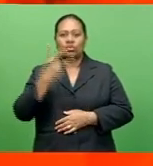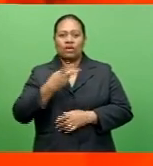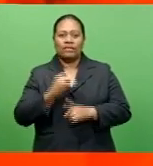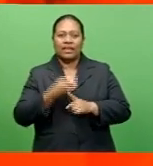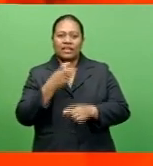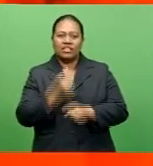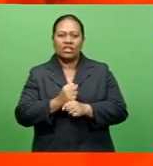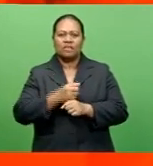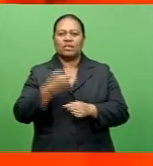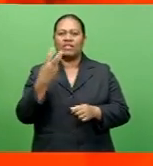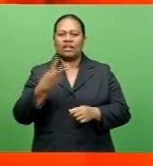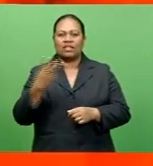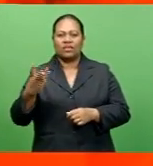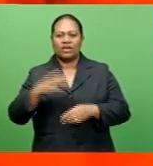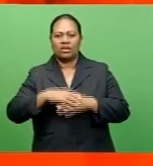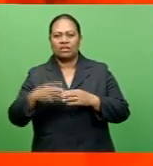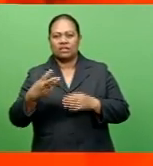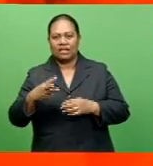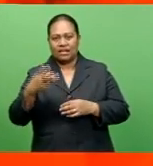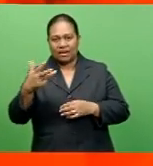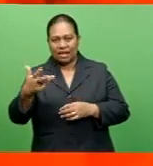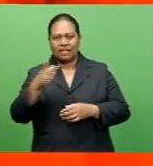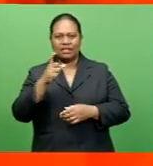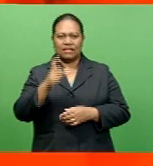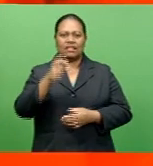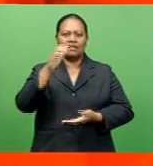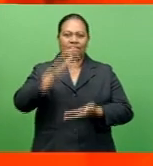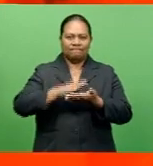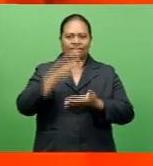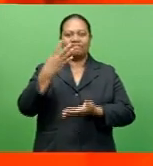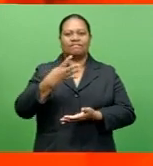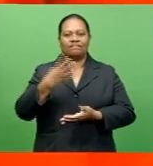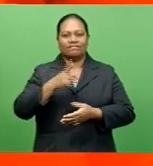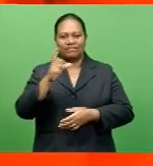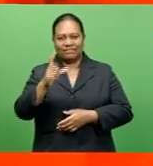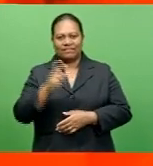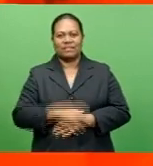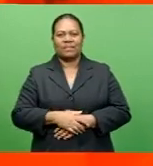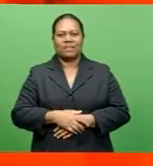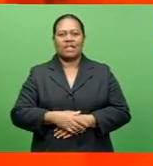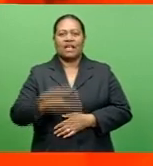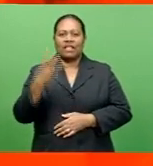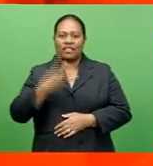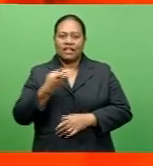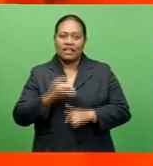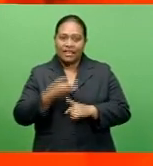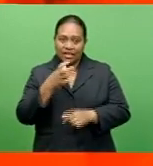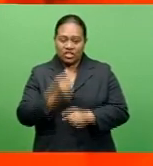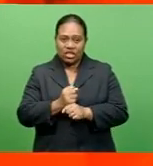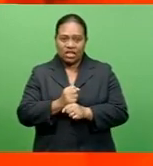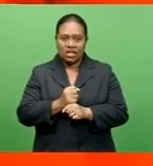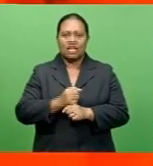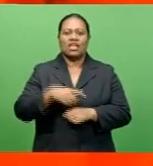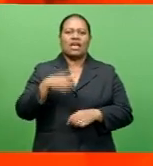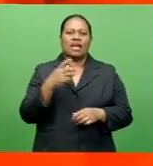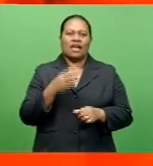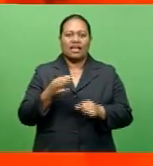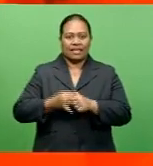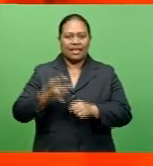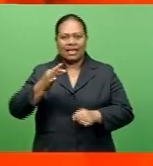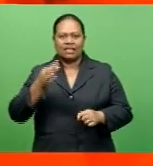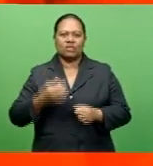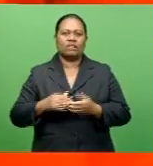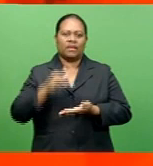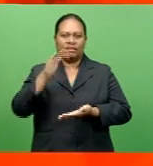will cost $33.39, a decrease of 14 cents, while the price of a 13 kg cylinder will decrease by